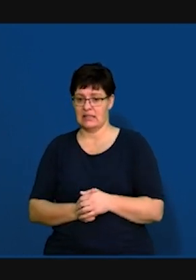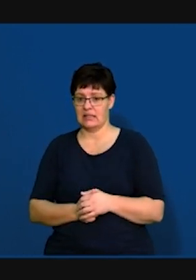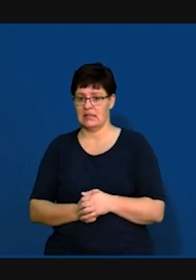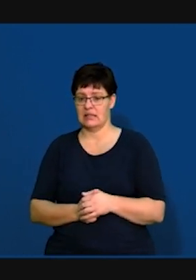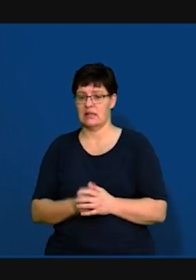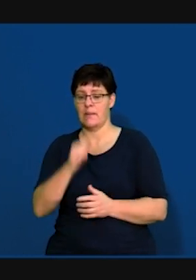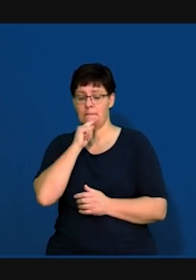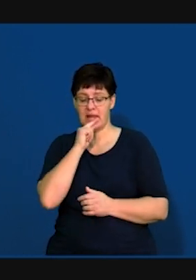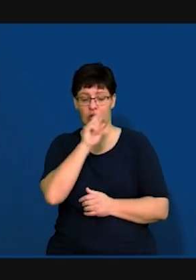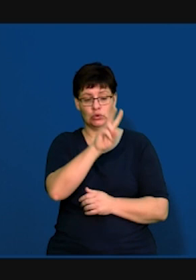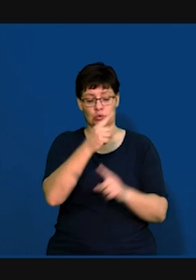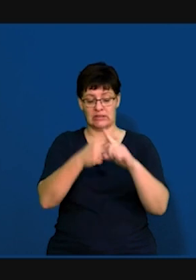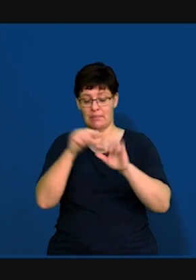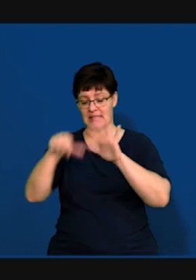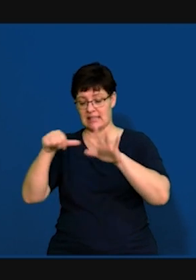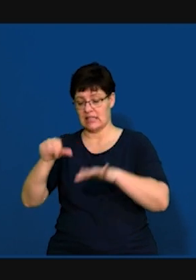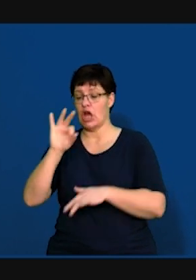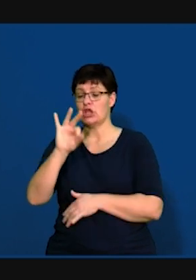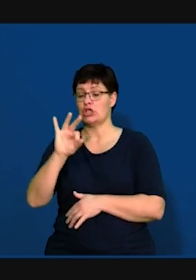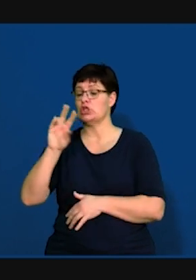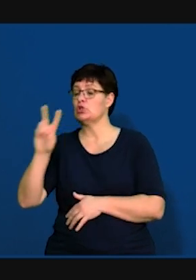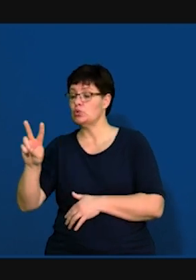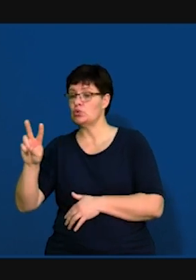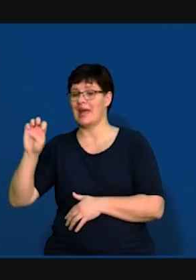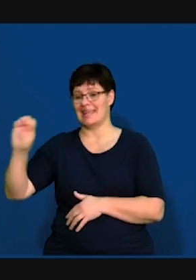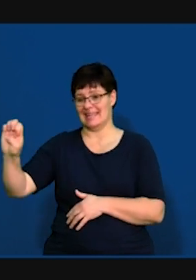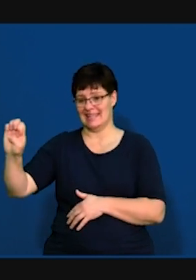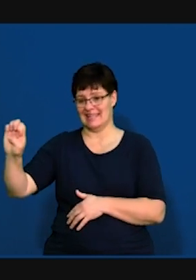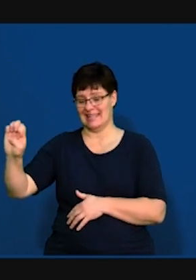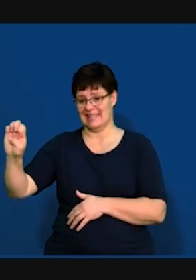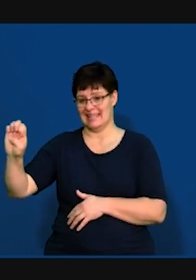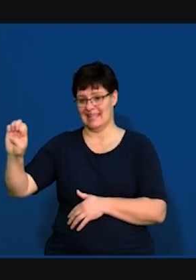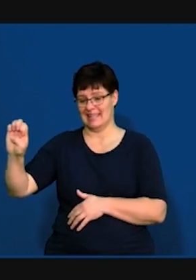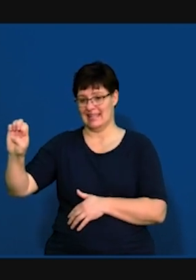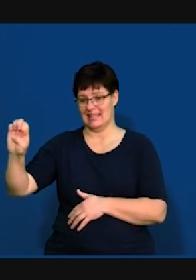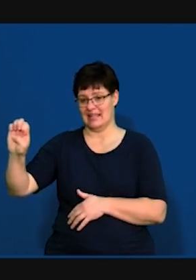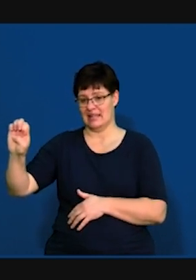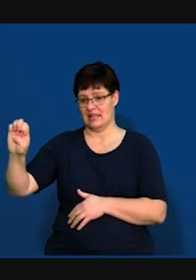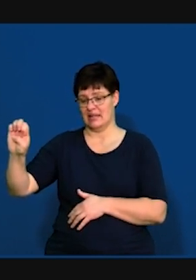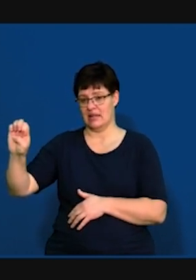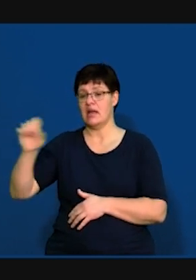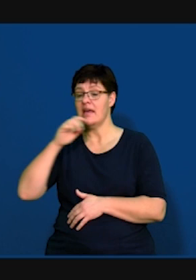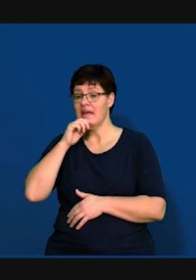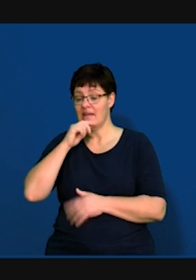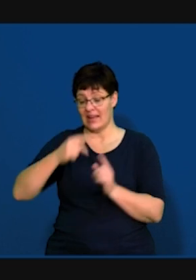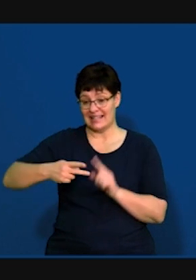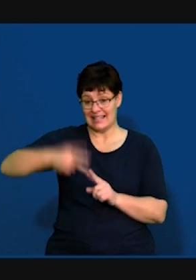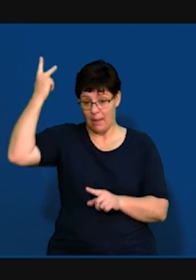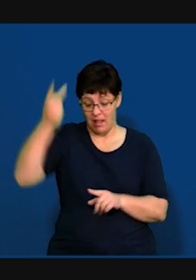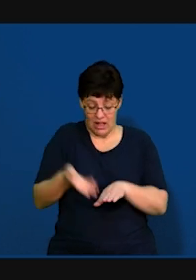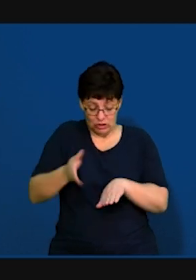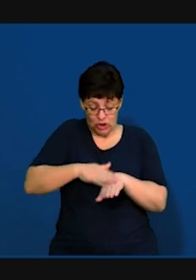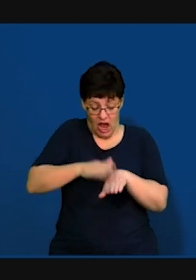is 32 E. So if we double the magnitude of the charge